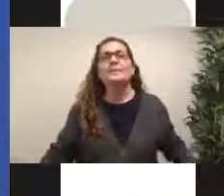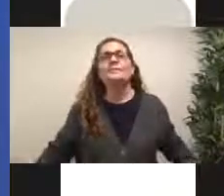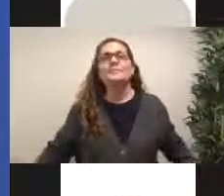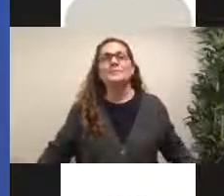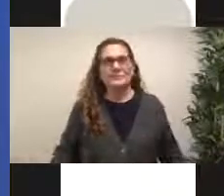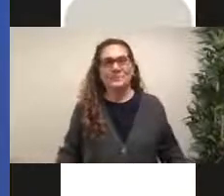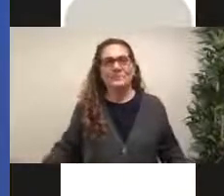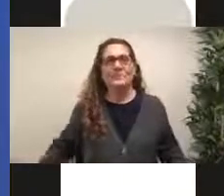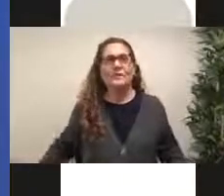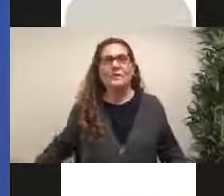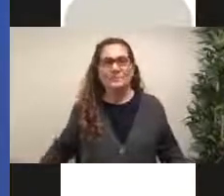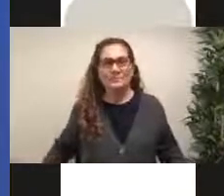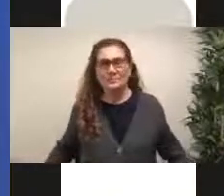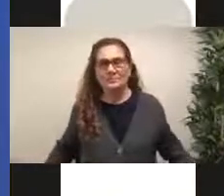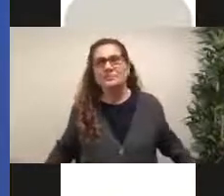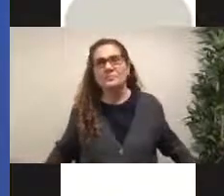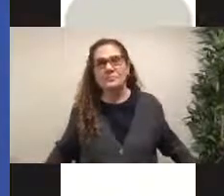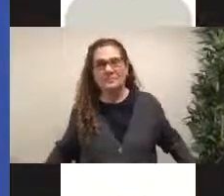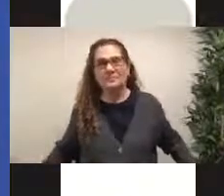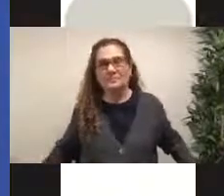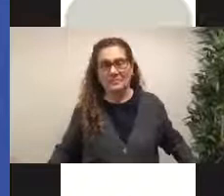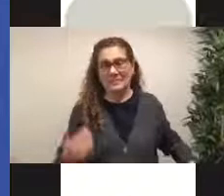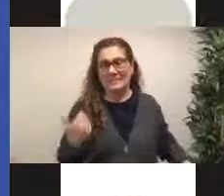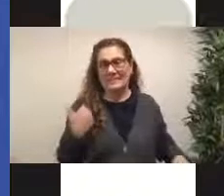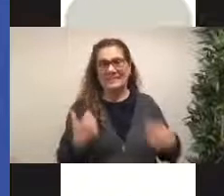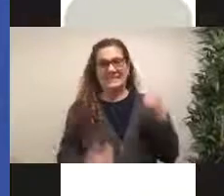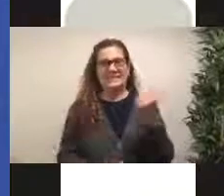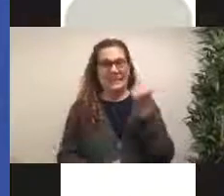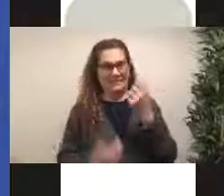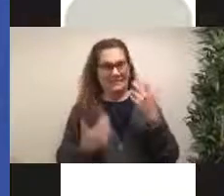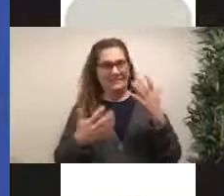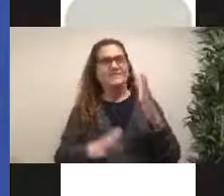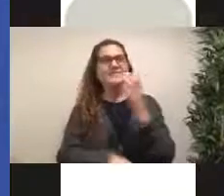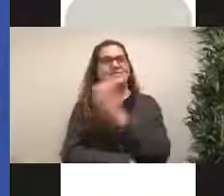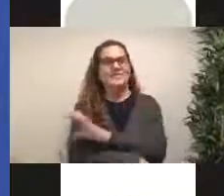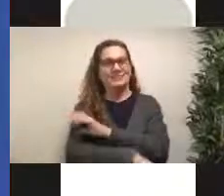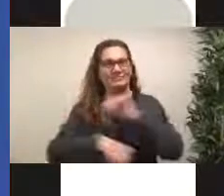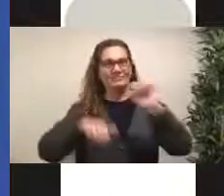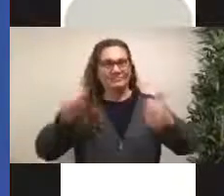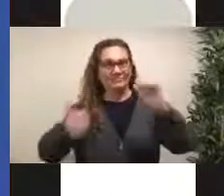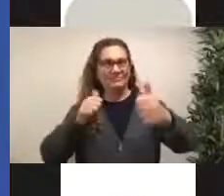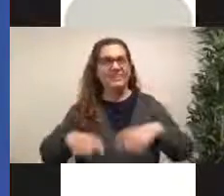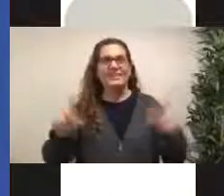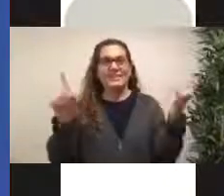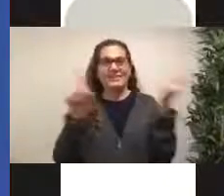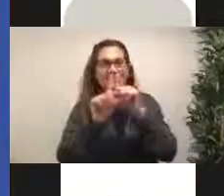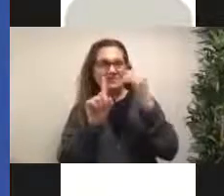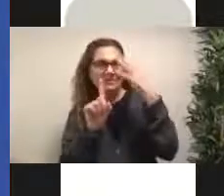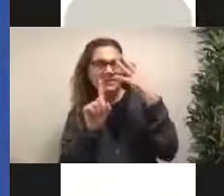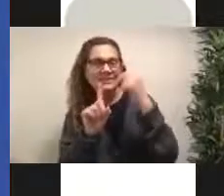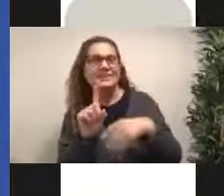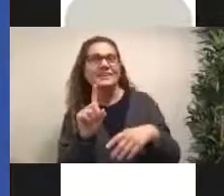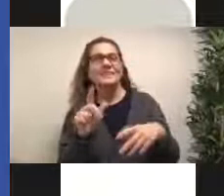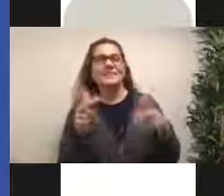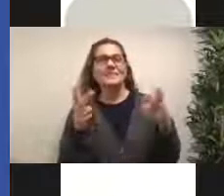giving participants a chance to take a picture with the Larry O'Brien trophy and to win tickets to that night's game.